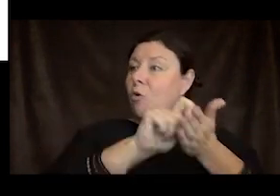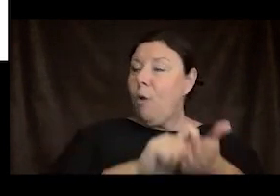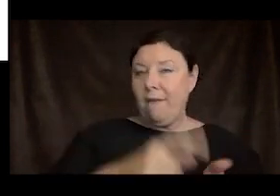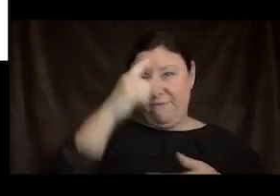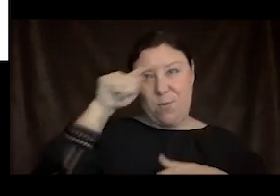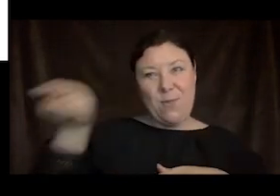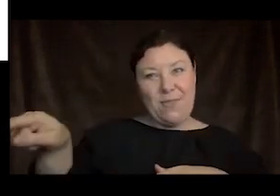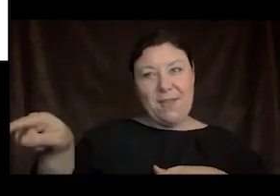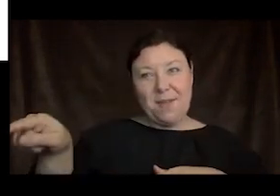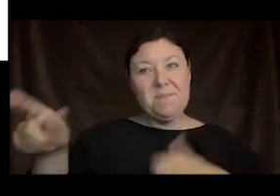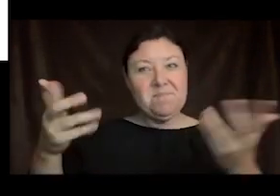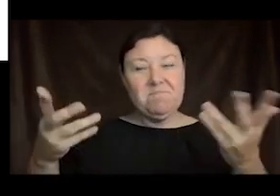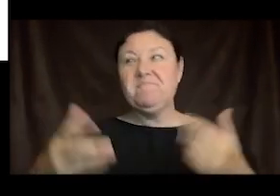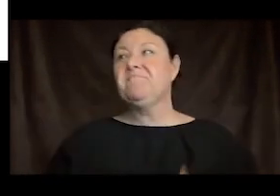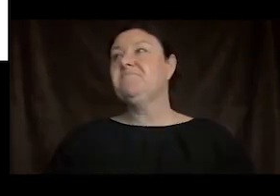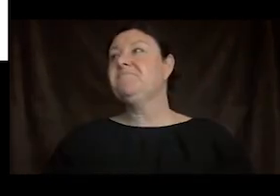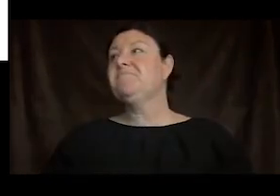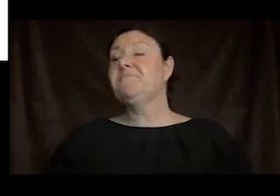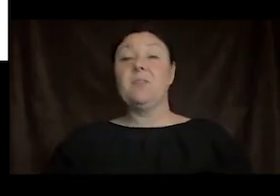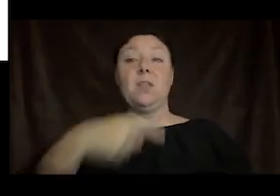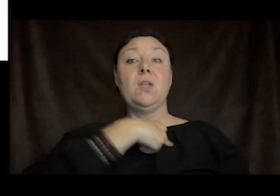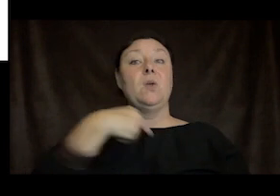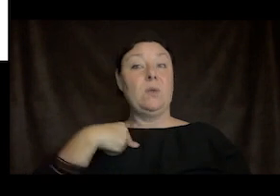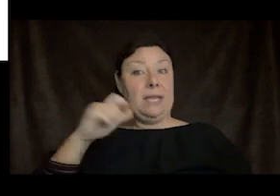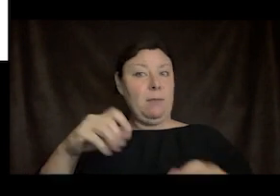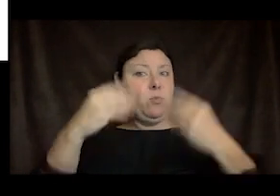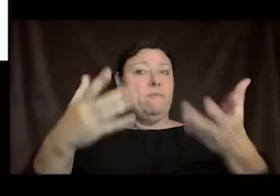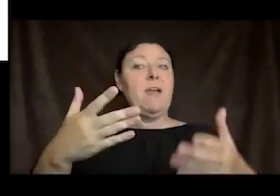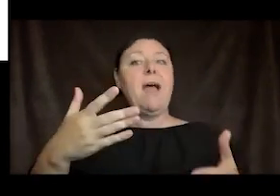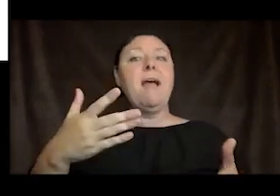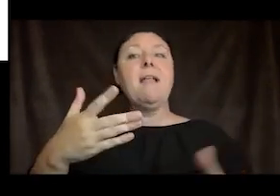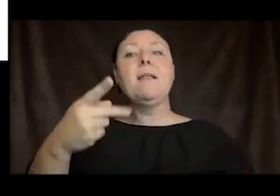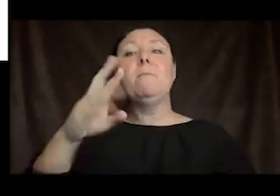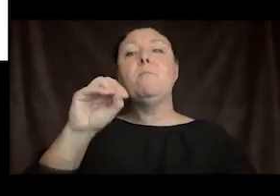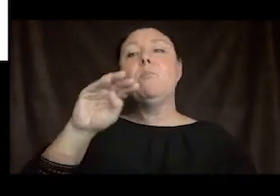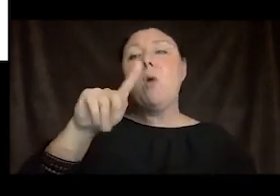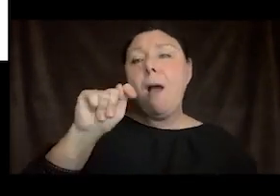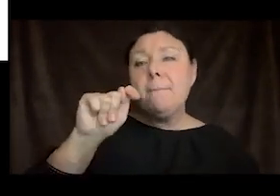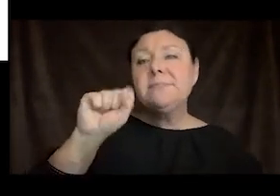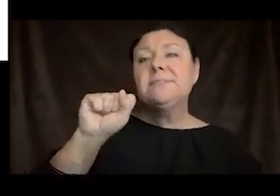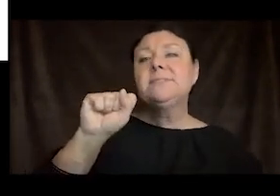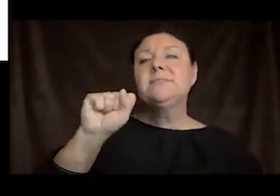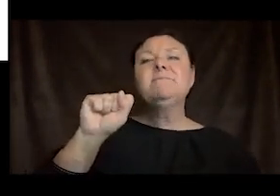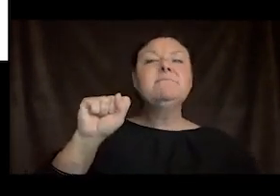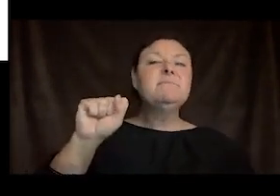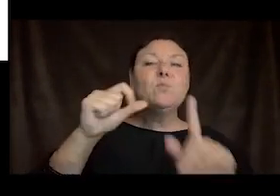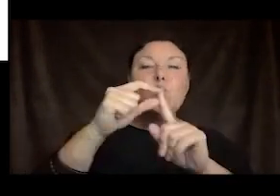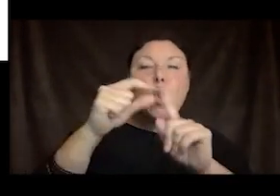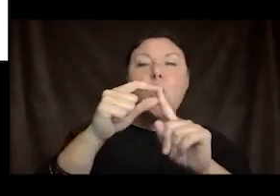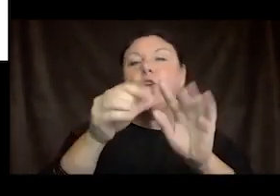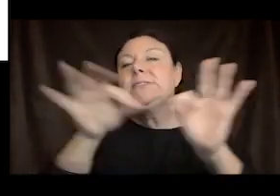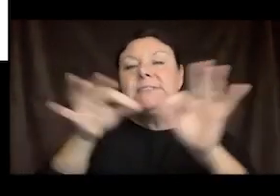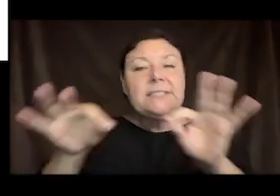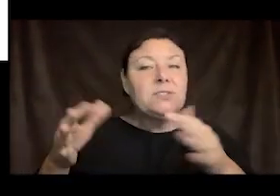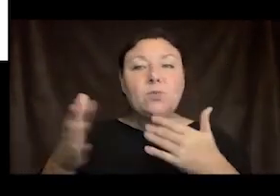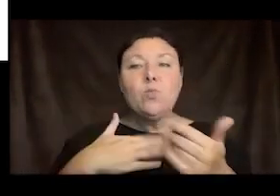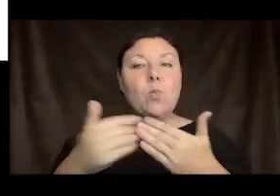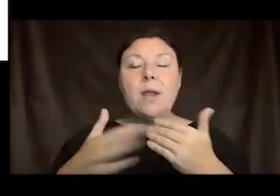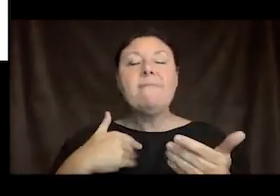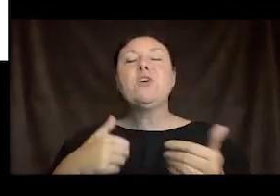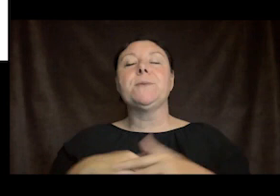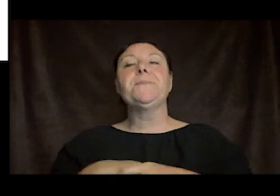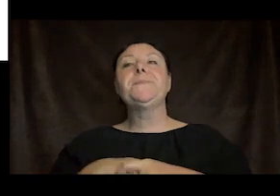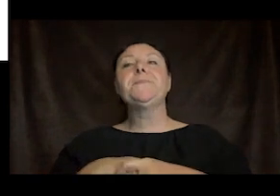writing. We can provide prompts for them, or we can have them create prompts of their own. The bottom line is we want to